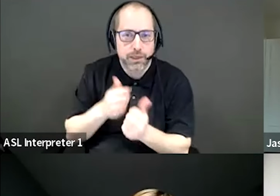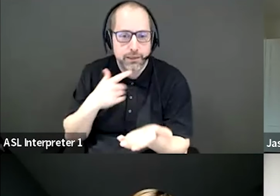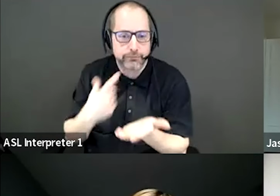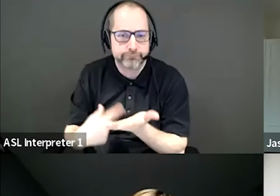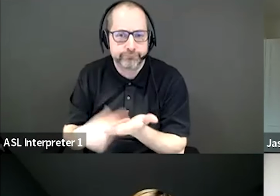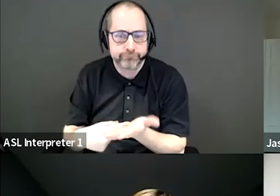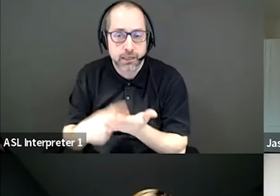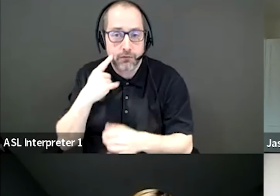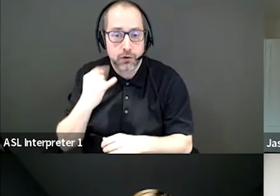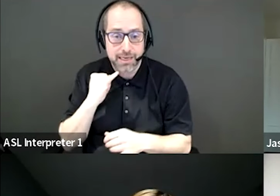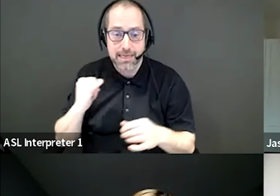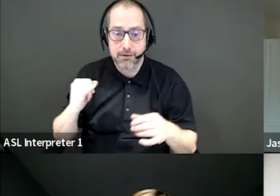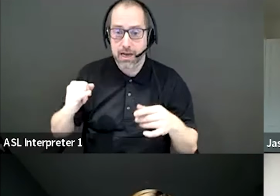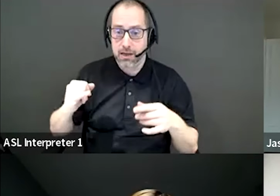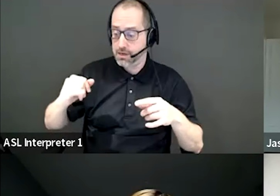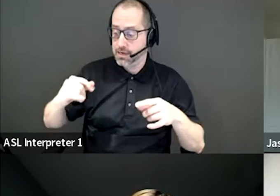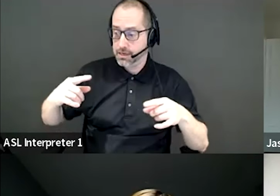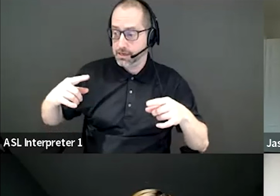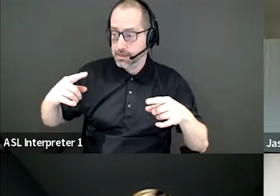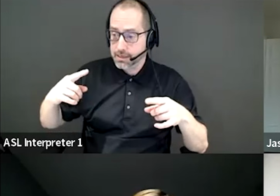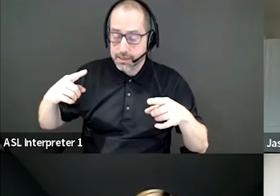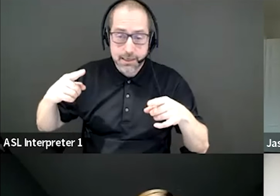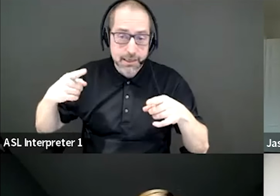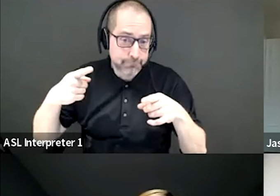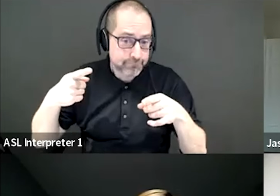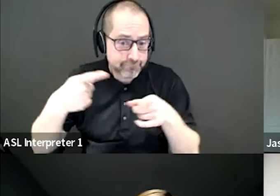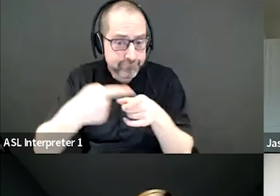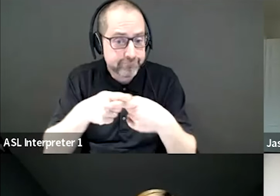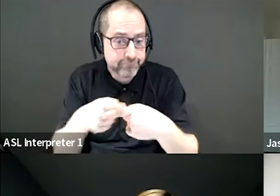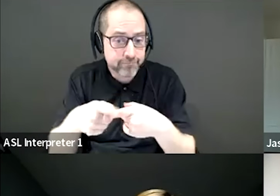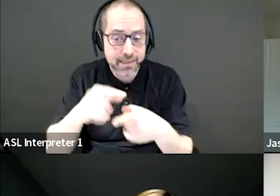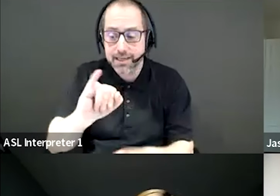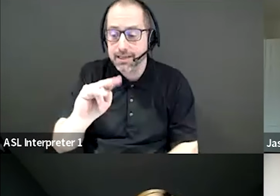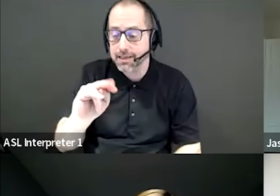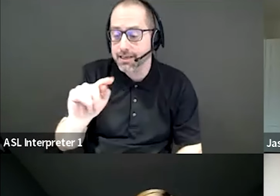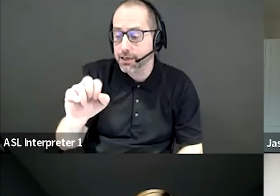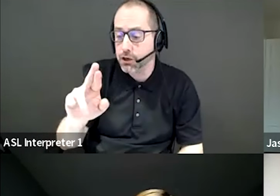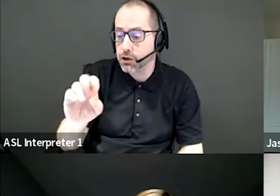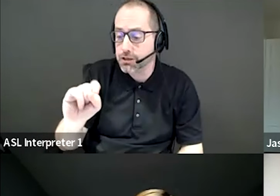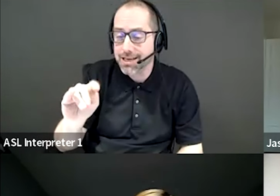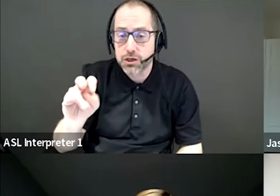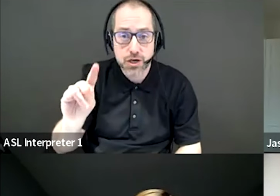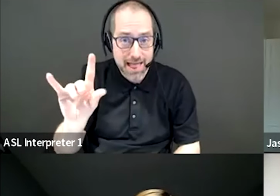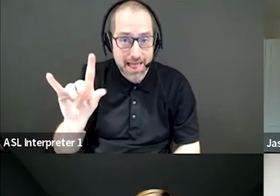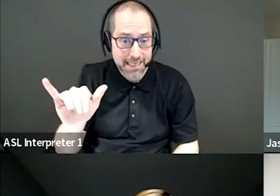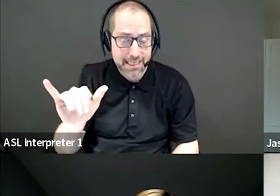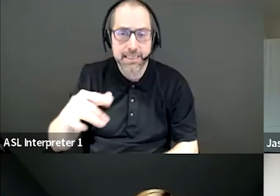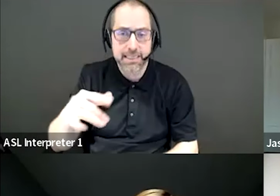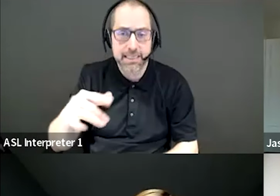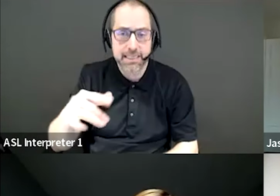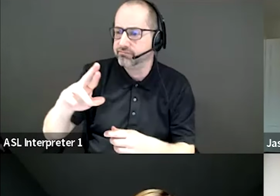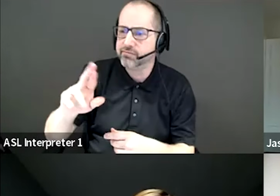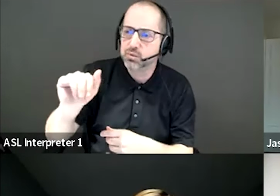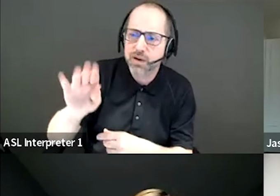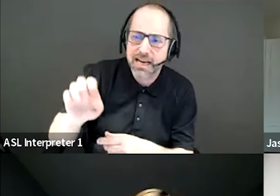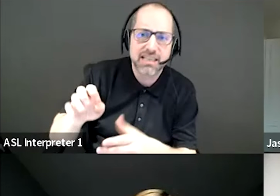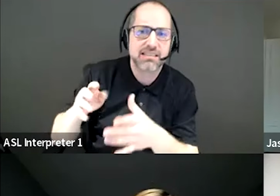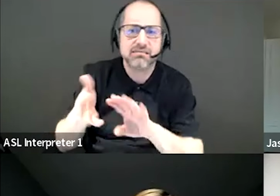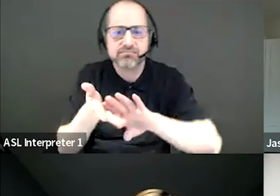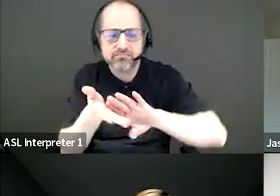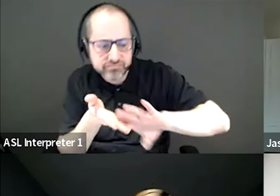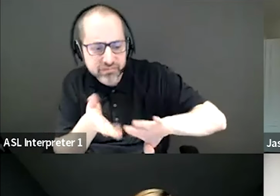intersectionality, and CJ and I talked about this a lot, was ensuring also that racialized Black Indigenous people were in forms of leadership, making sure that